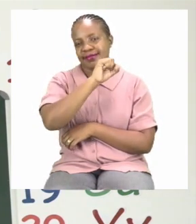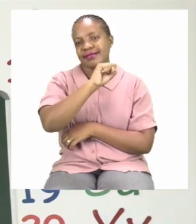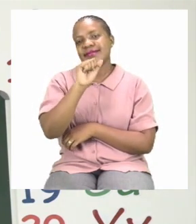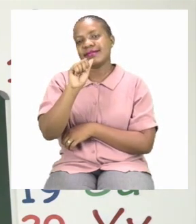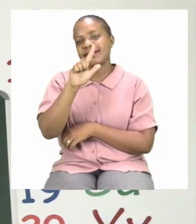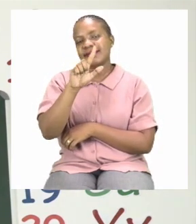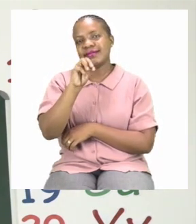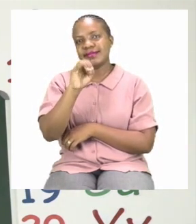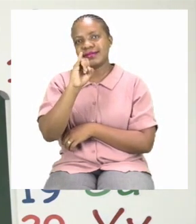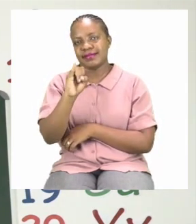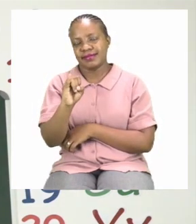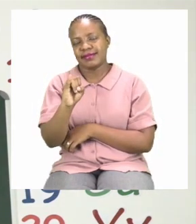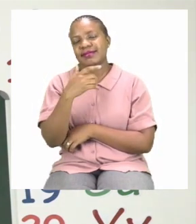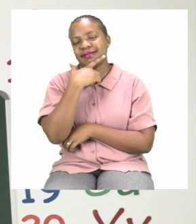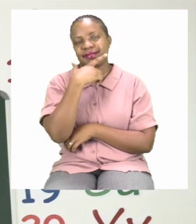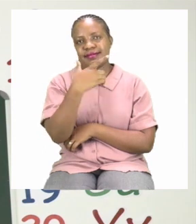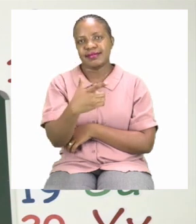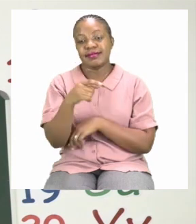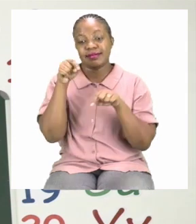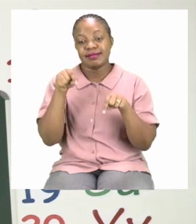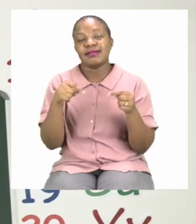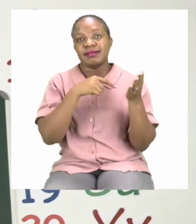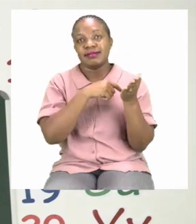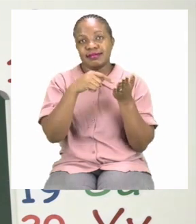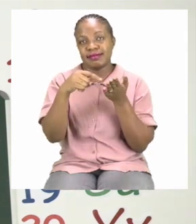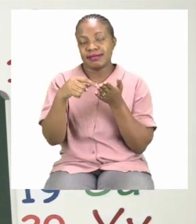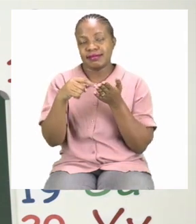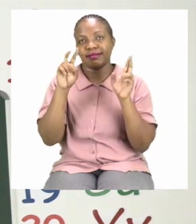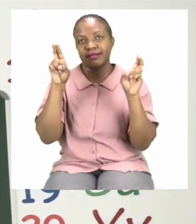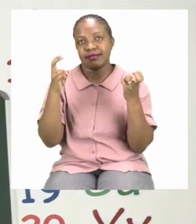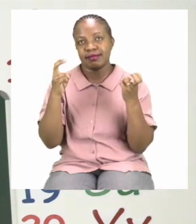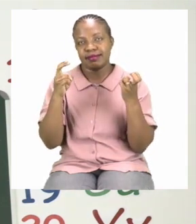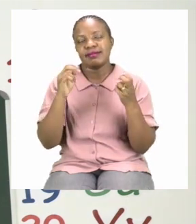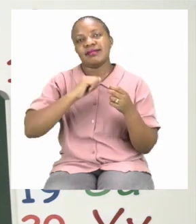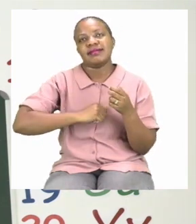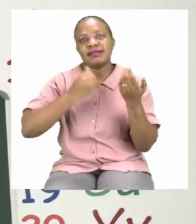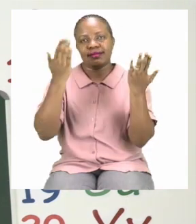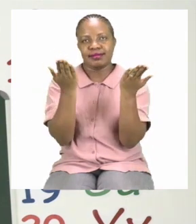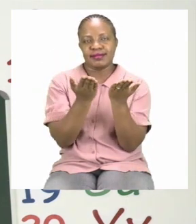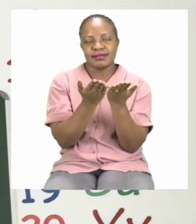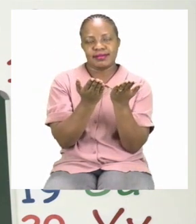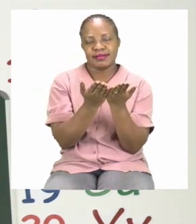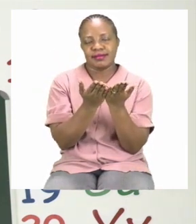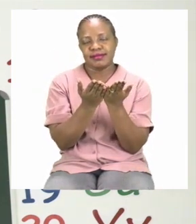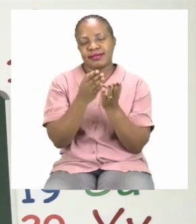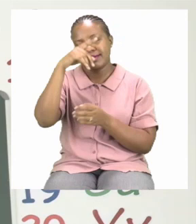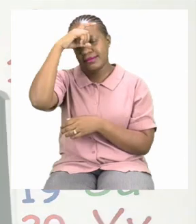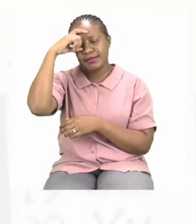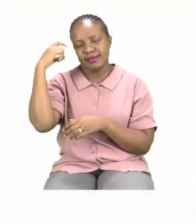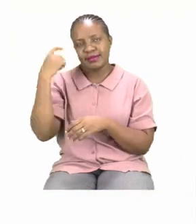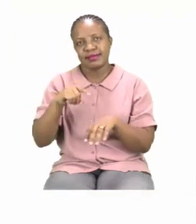joining me today. Our theme this week is My School and